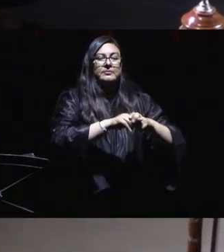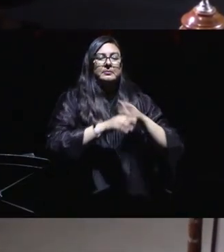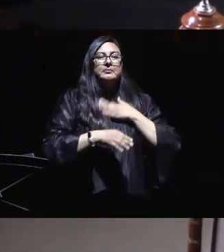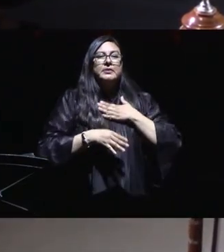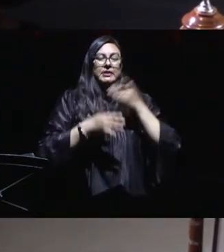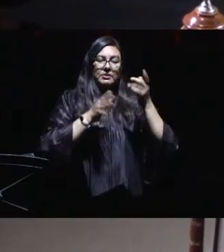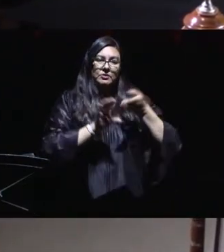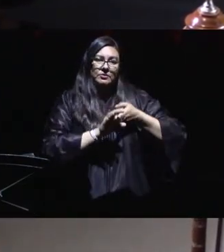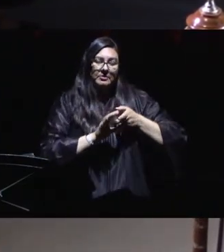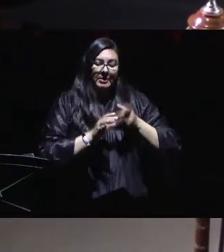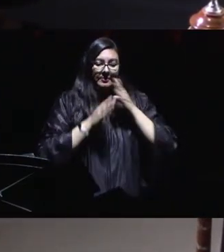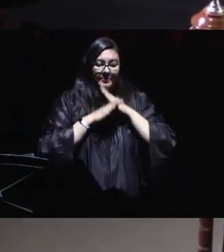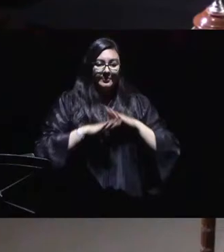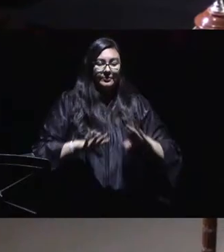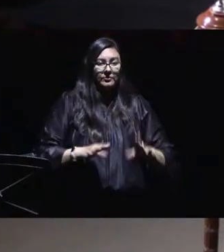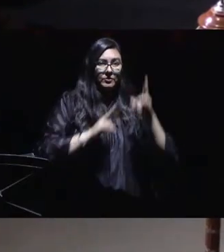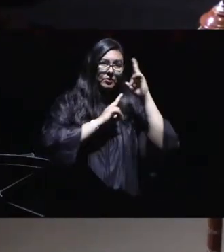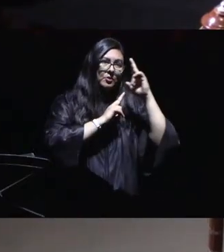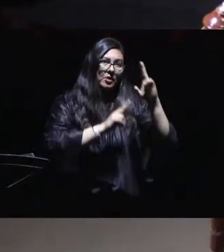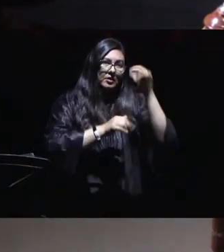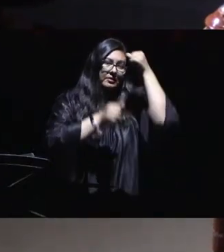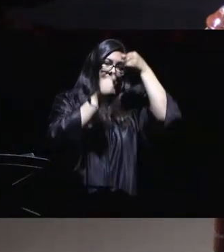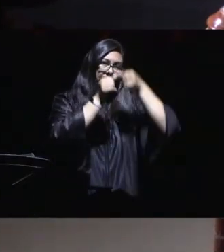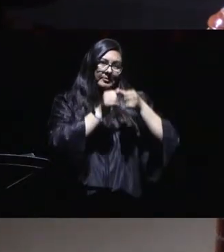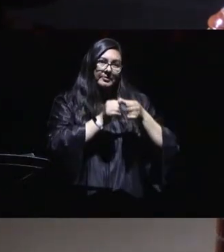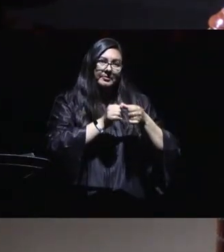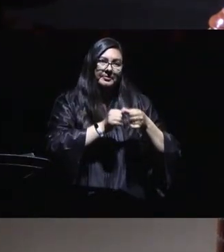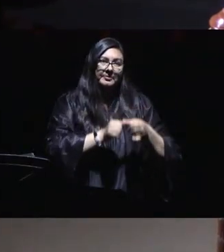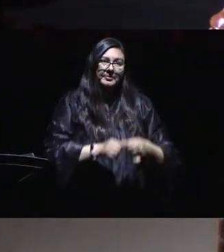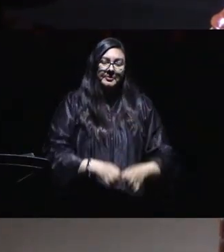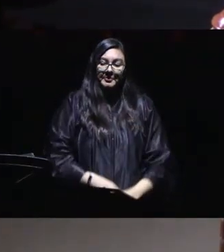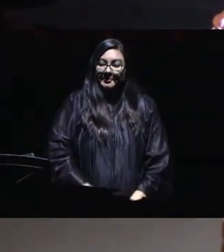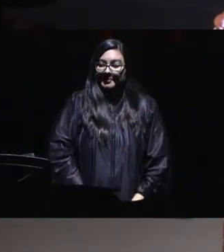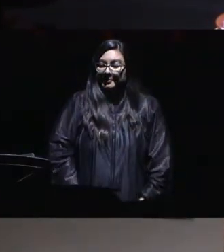join me for a moment of silence to honor and remember.